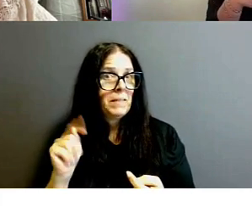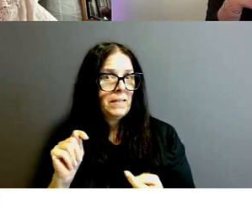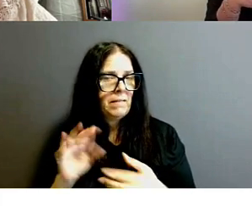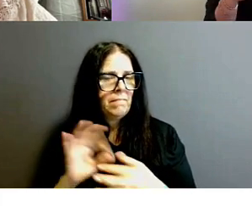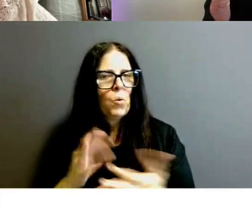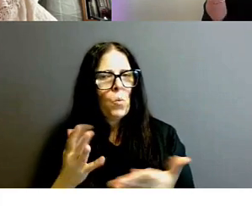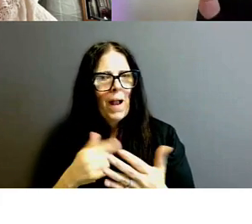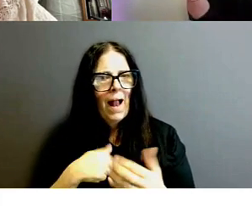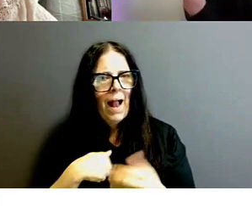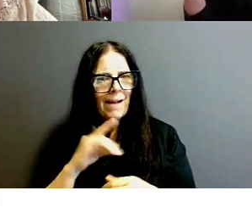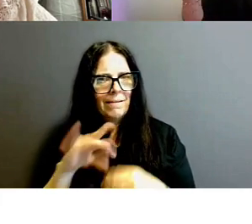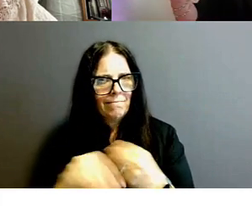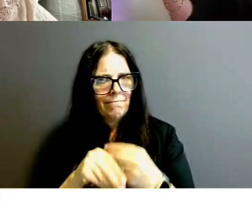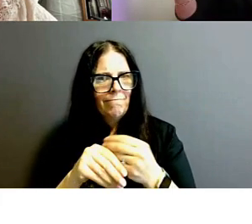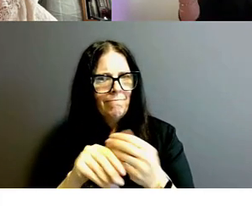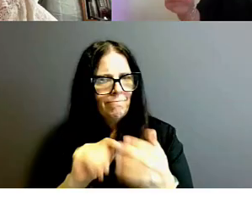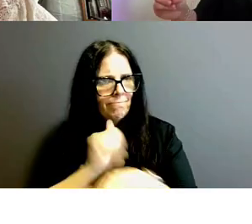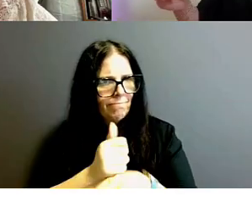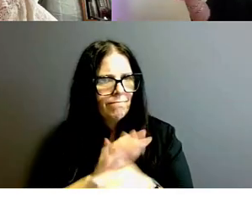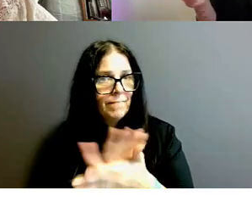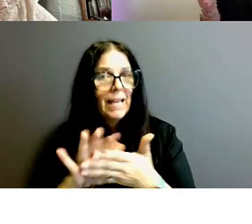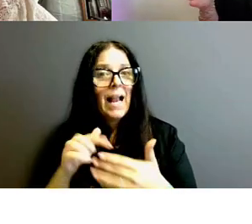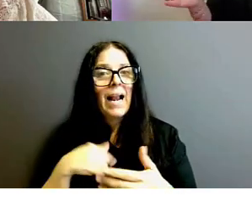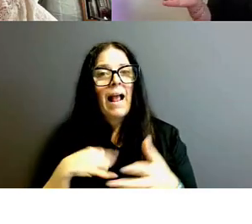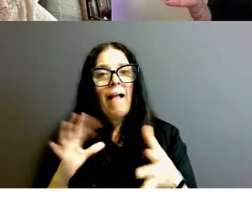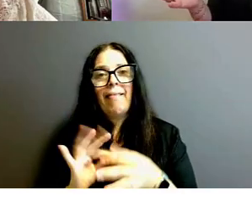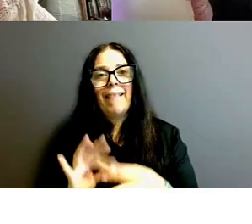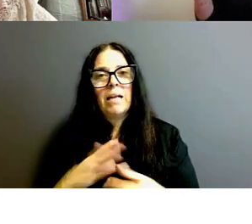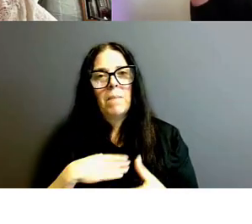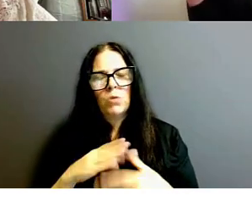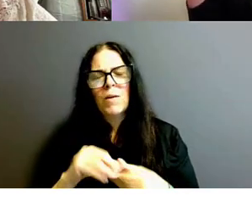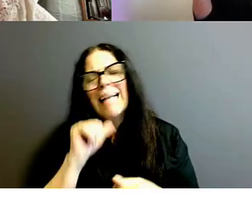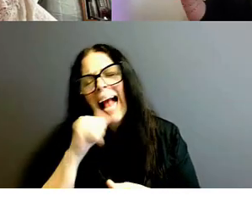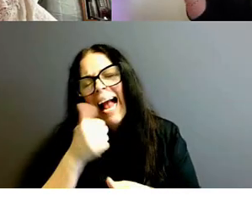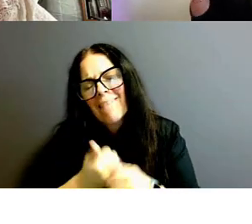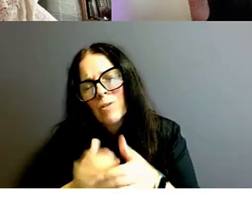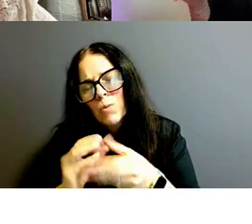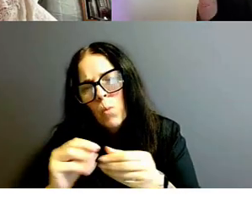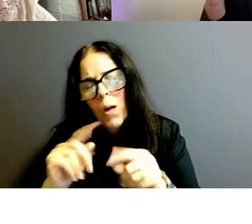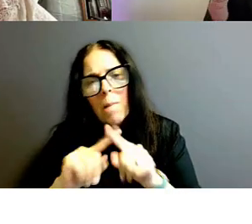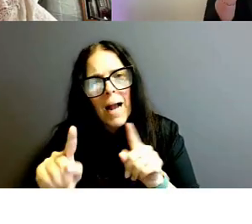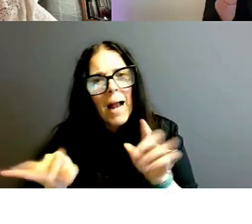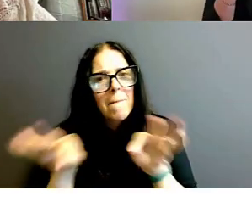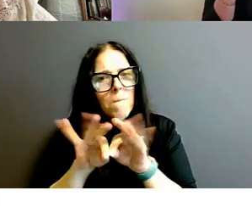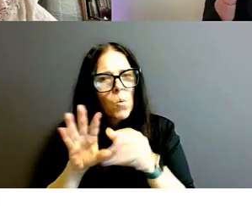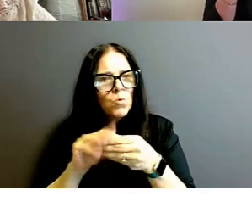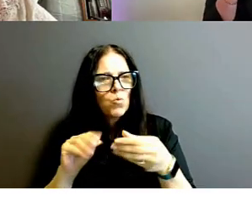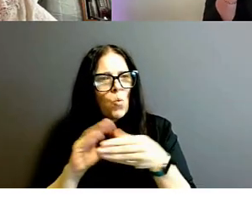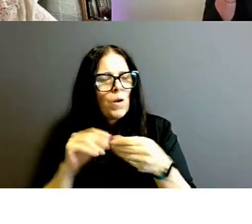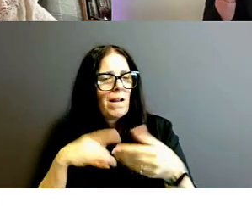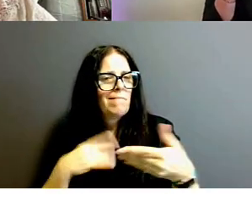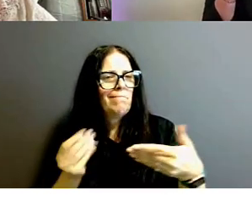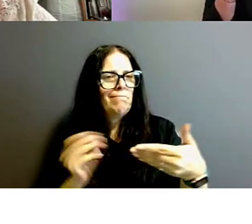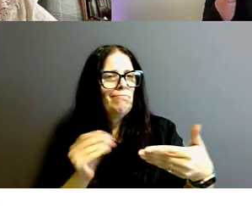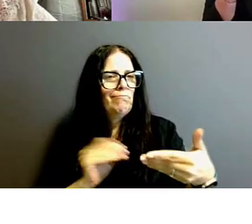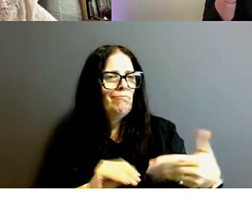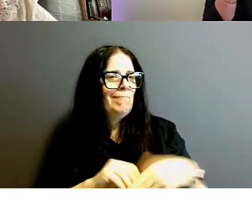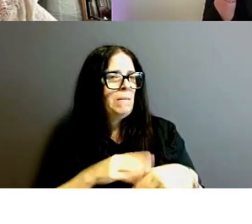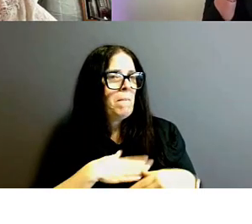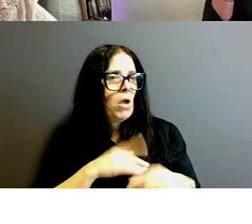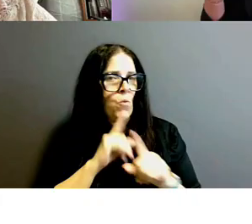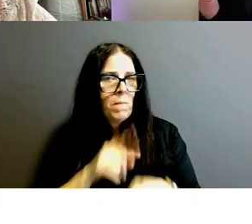I implemented. And I was able to link my story, like not every story, but the important stories into my report.